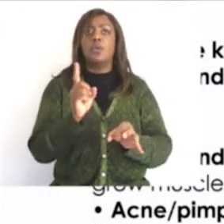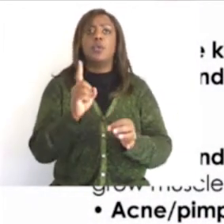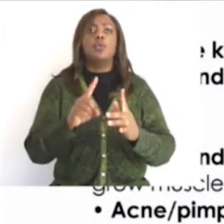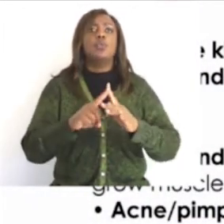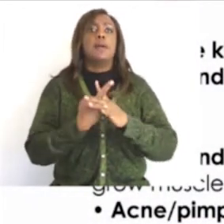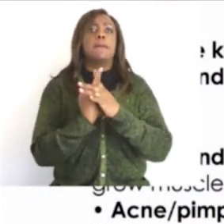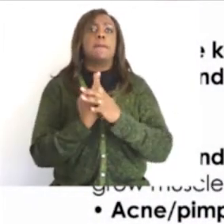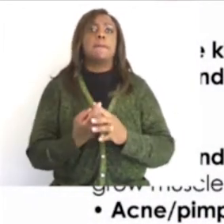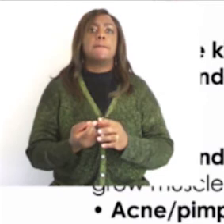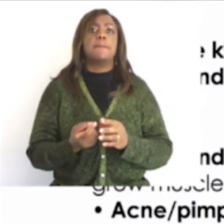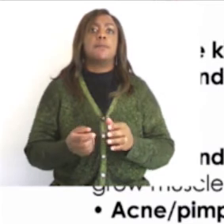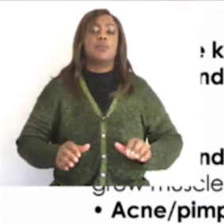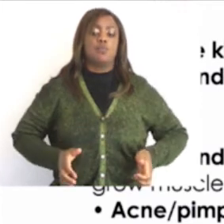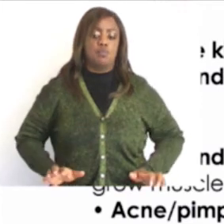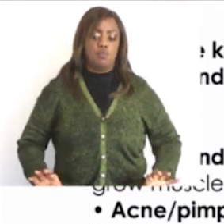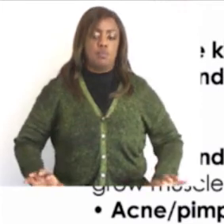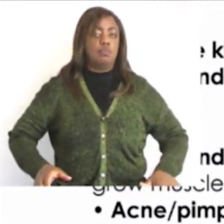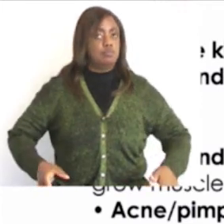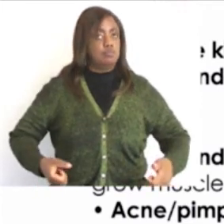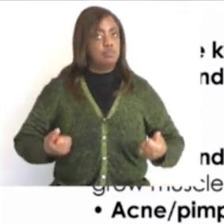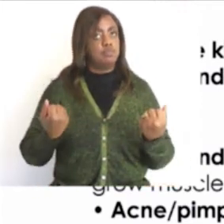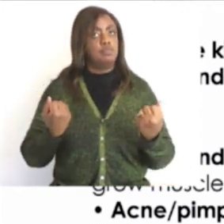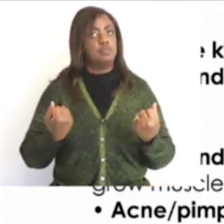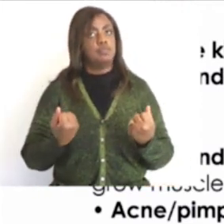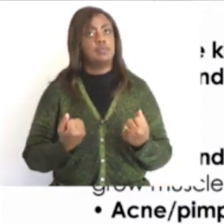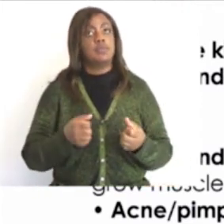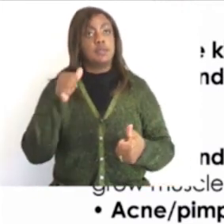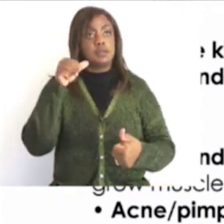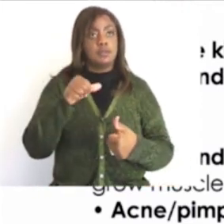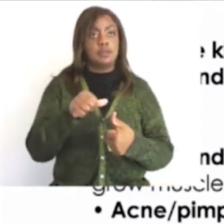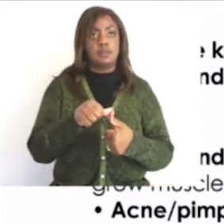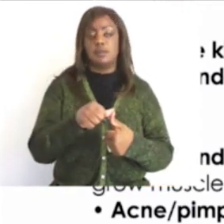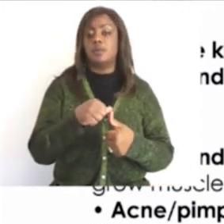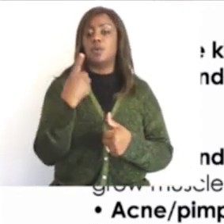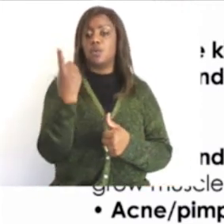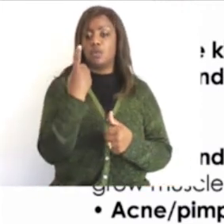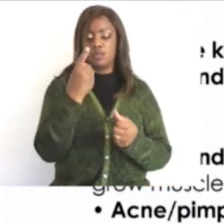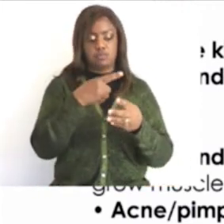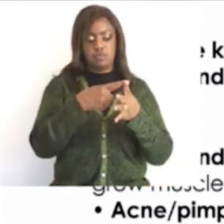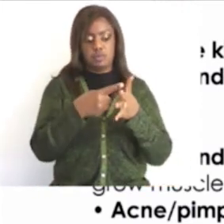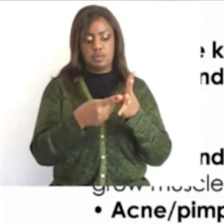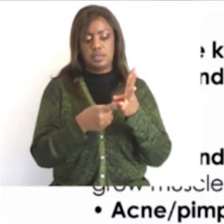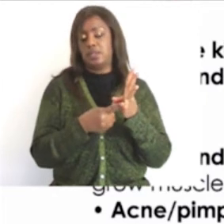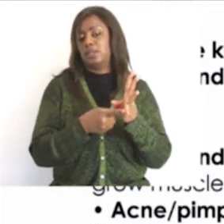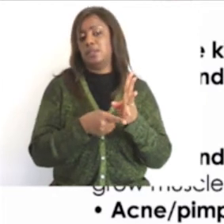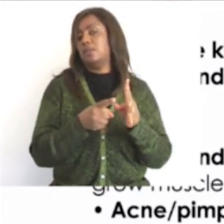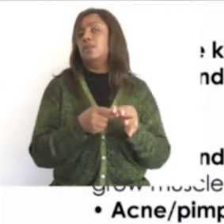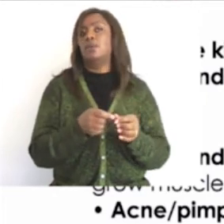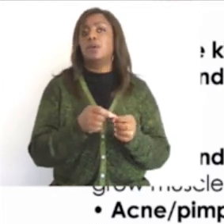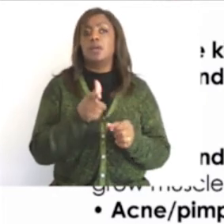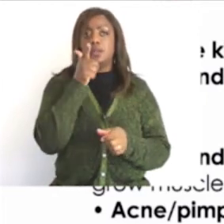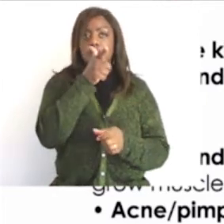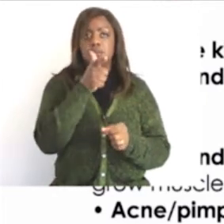changes which occurs in maturing boys and girls. And remember, we are only looking at secondary sexual characteristics.